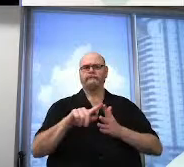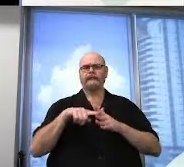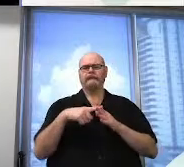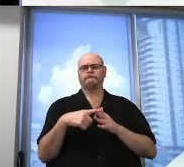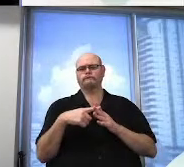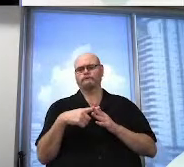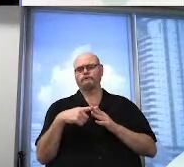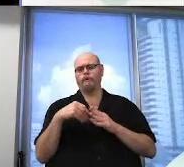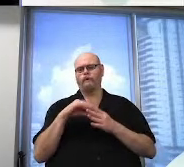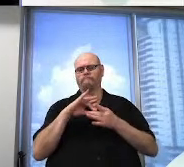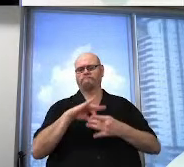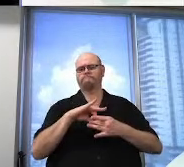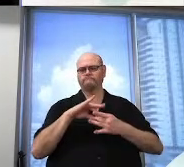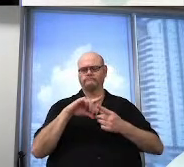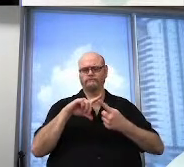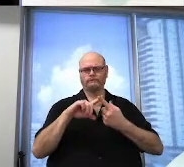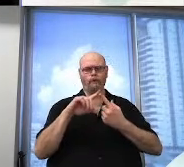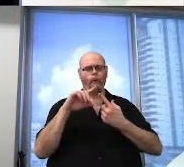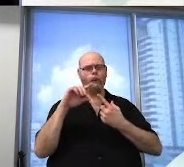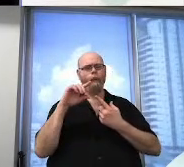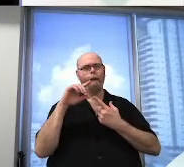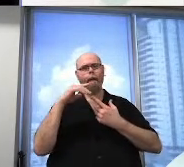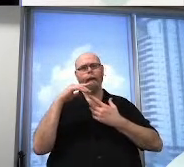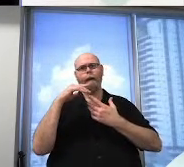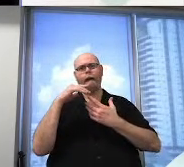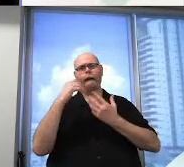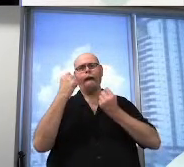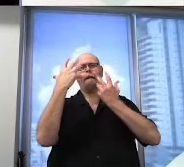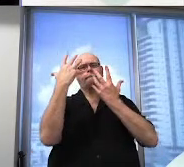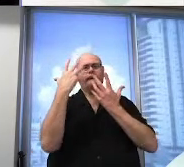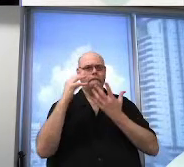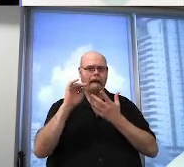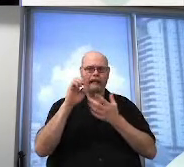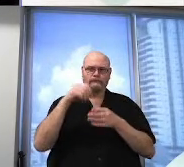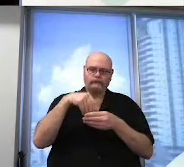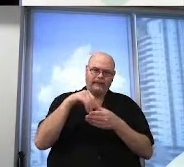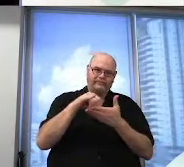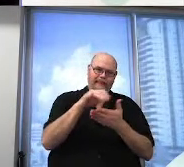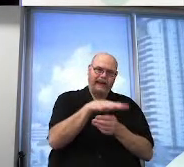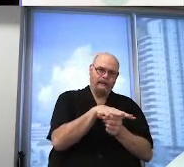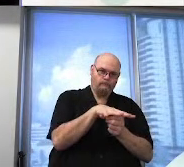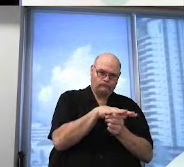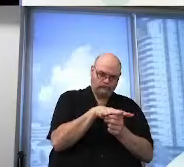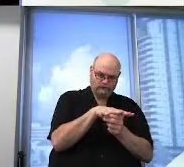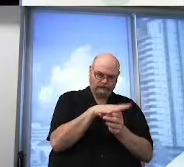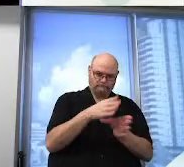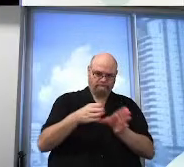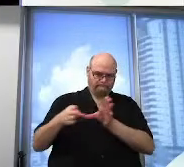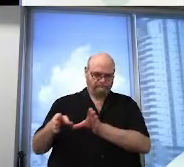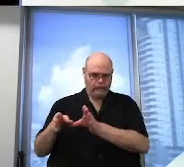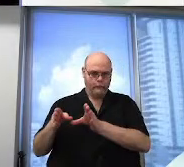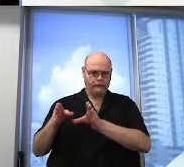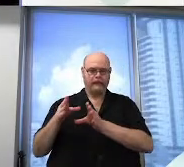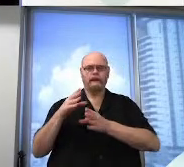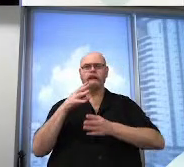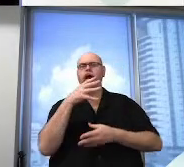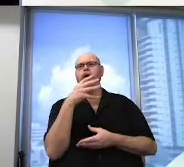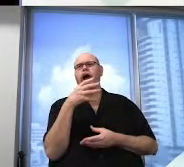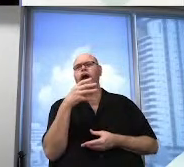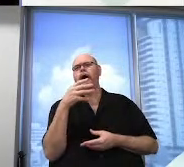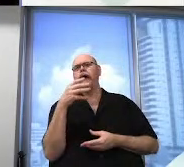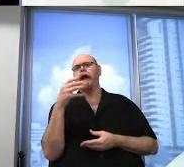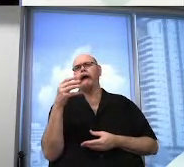execute in accordance to the obligation of the miles in that particular region or area. From there, then you go into the